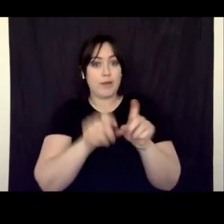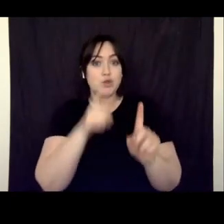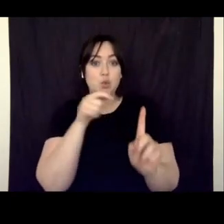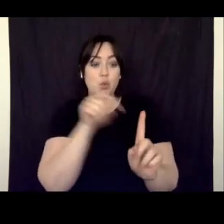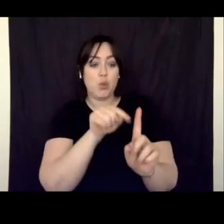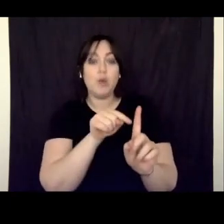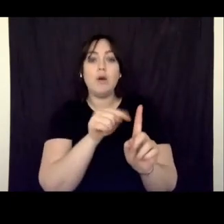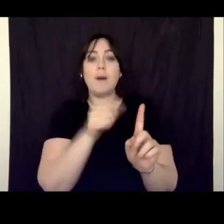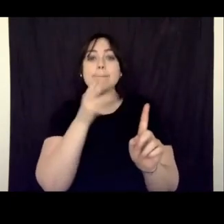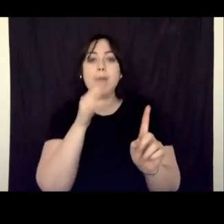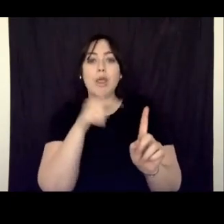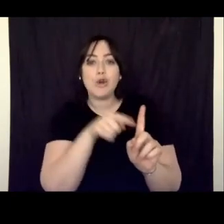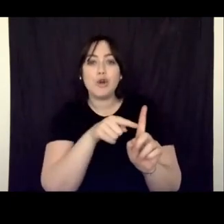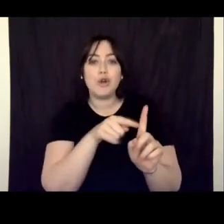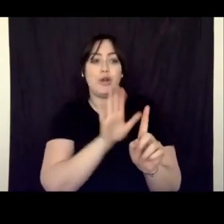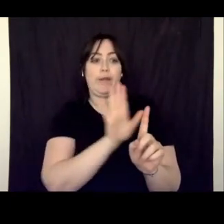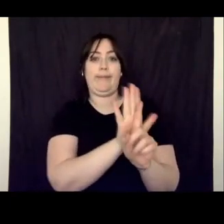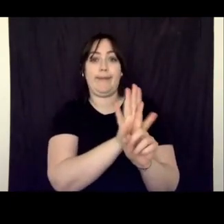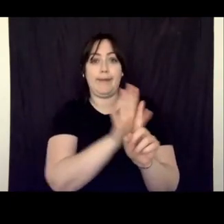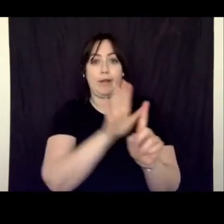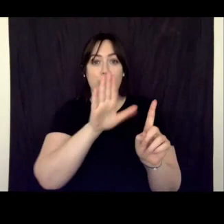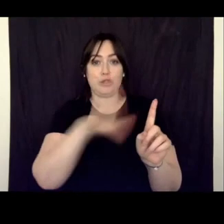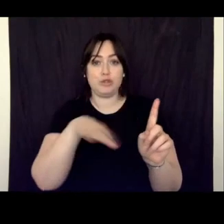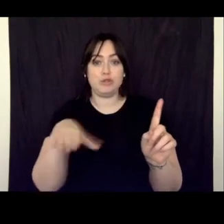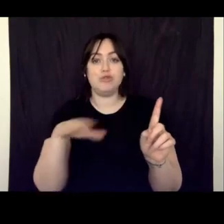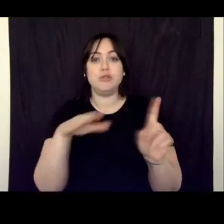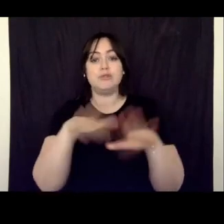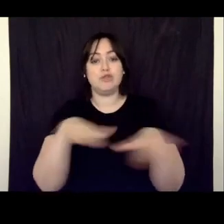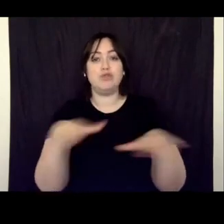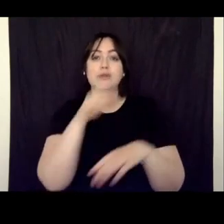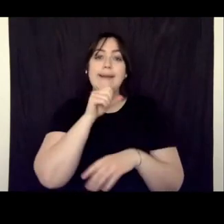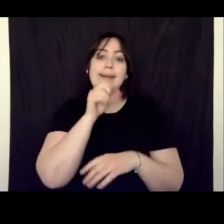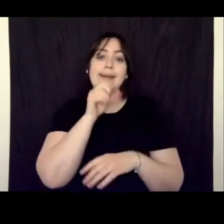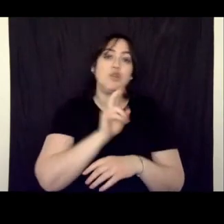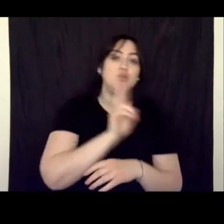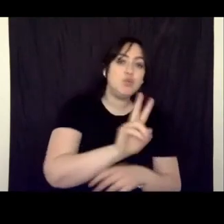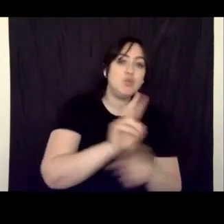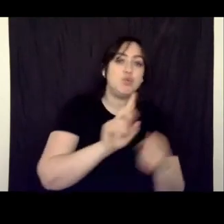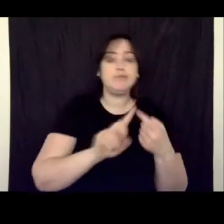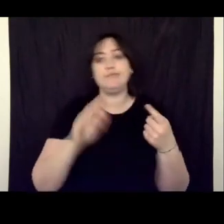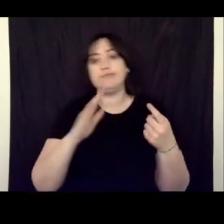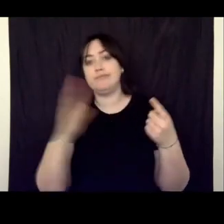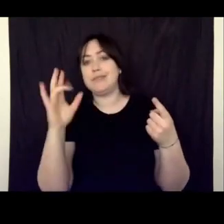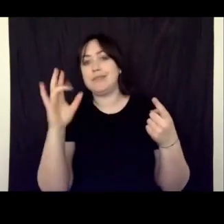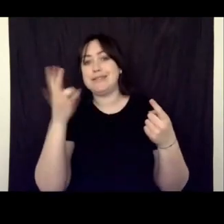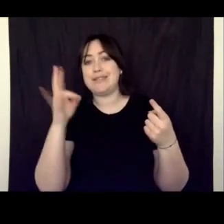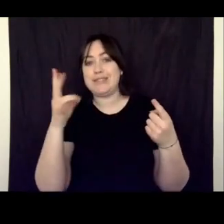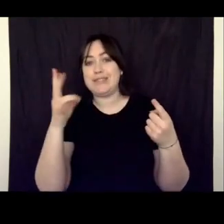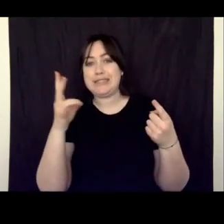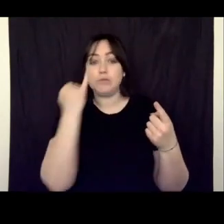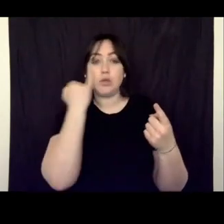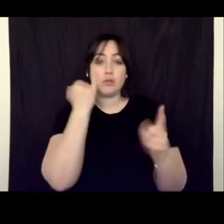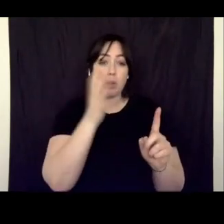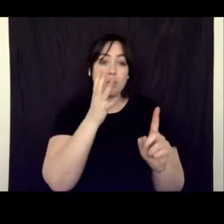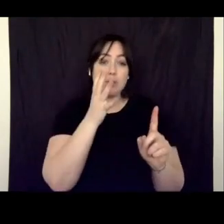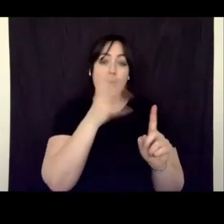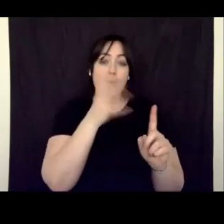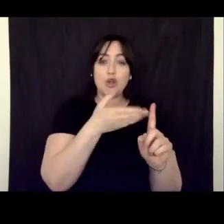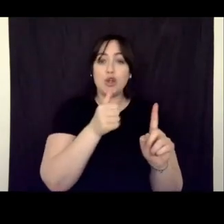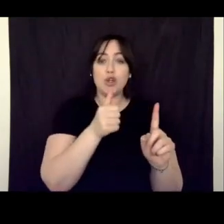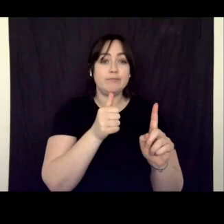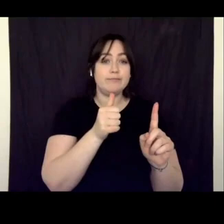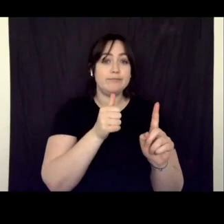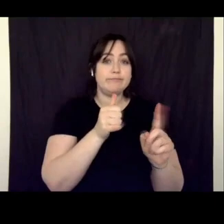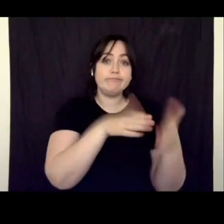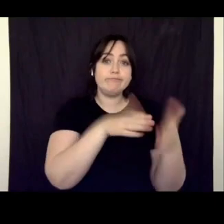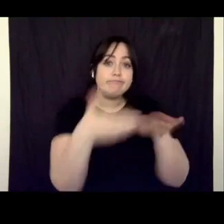of children aged 2 to 17. If the mother is not alive or not present in the